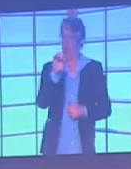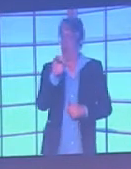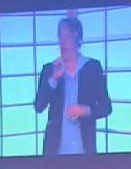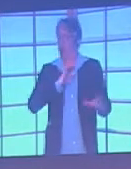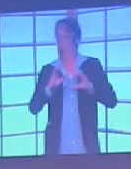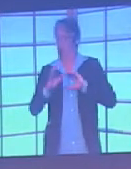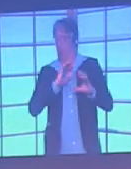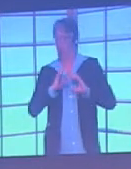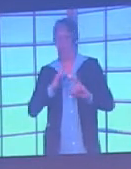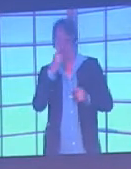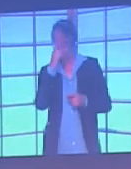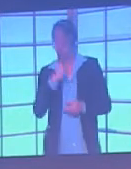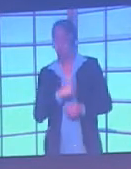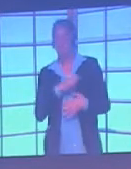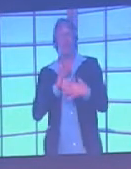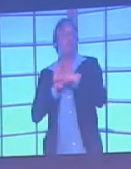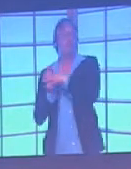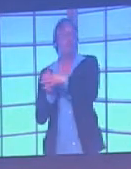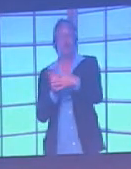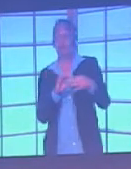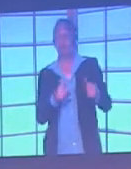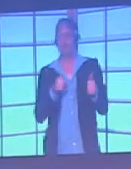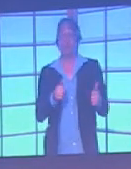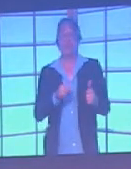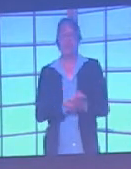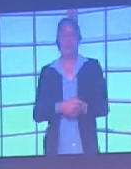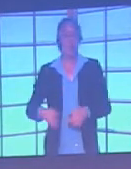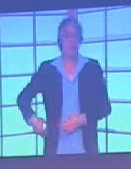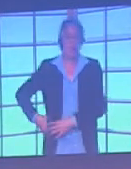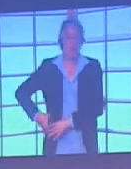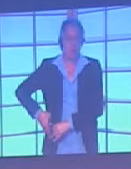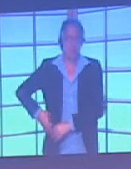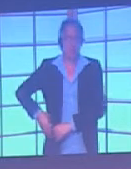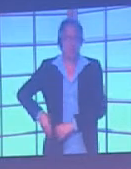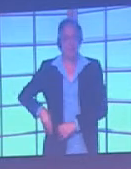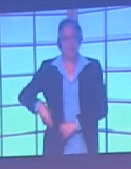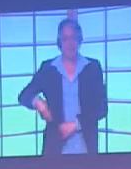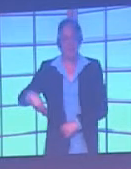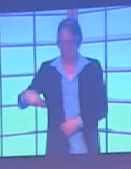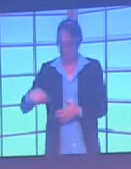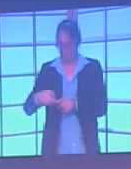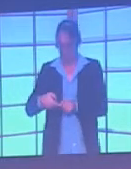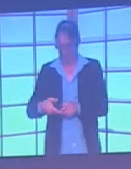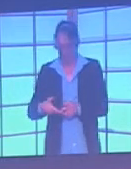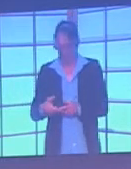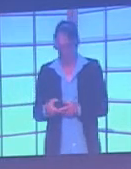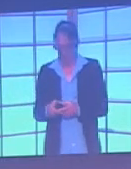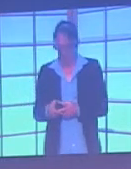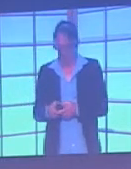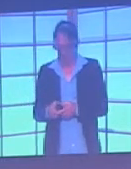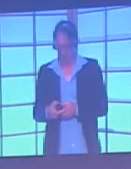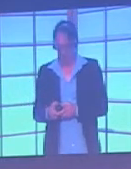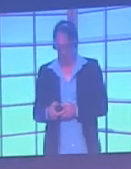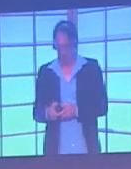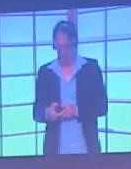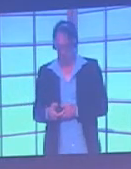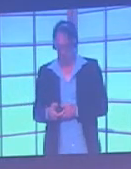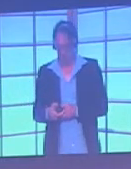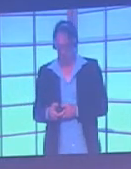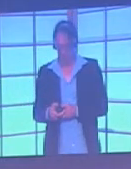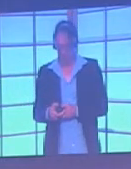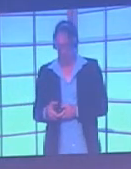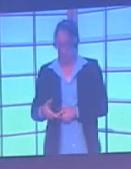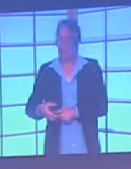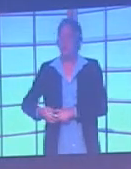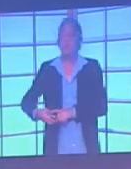our first international conference, so it's great to be back for the second one as well, to see so many familiar faces. And I'm here today to tell you a little bit